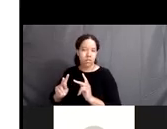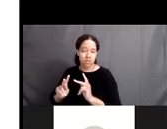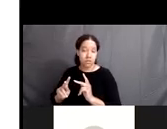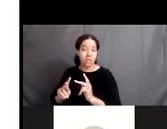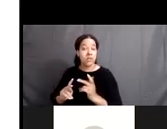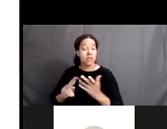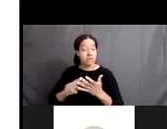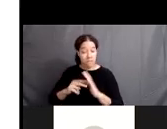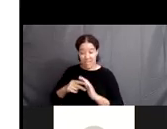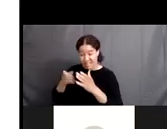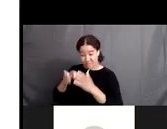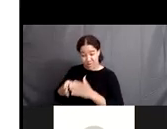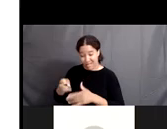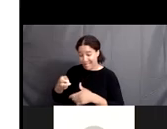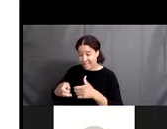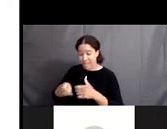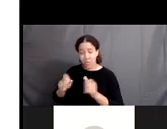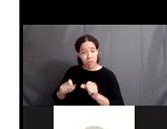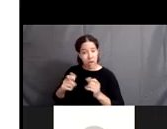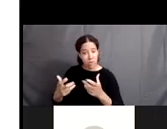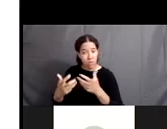accommodate that person for several months